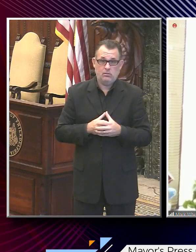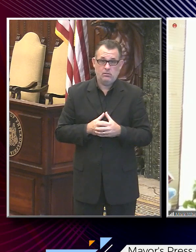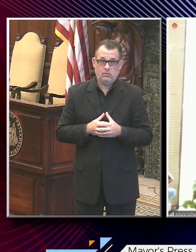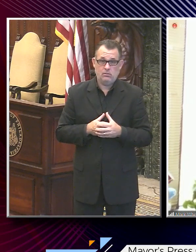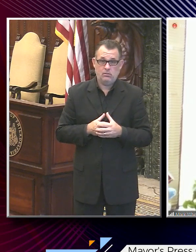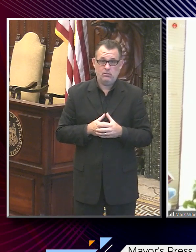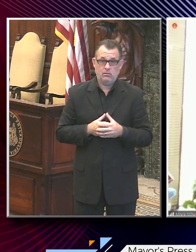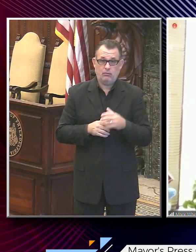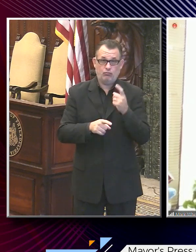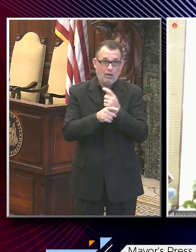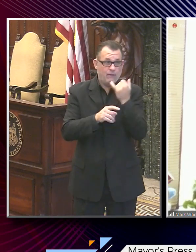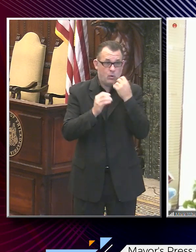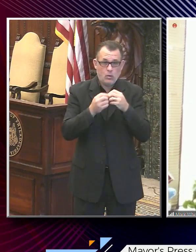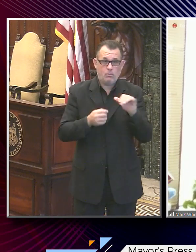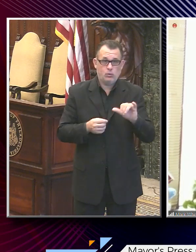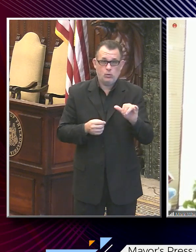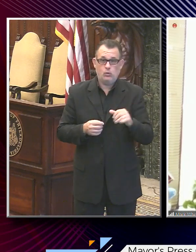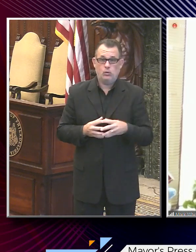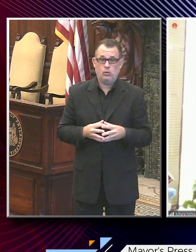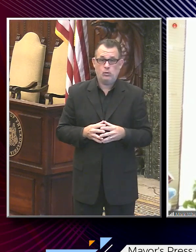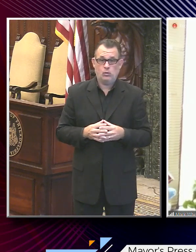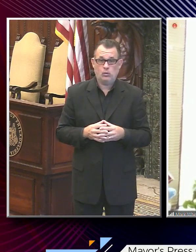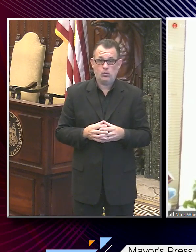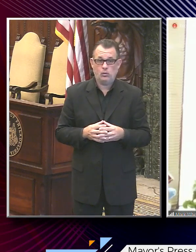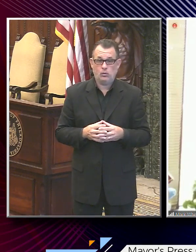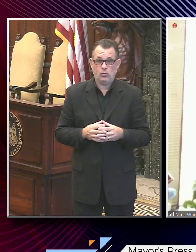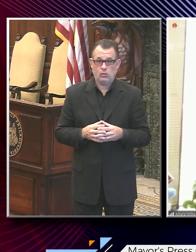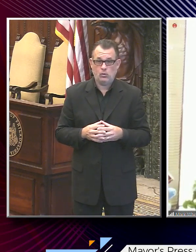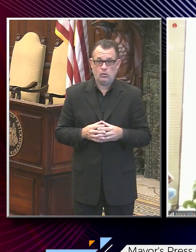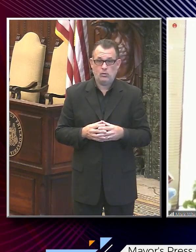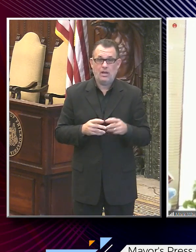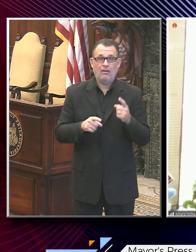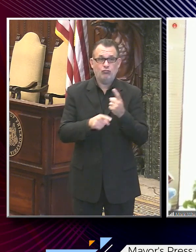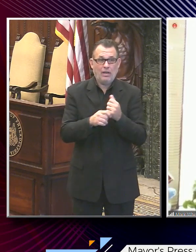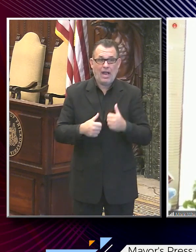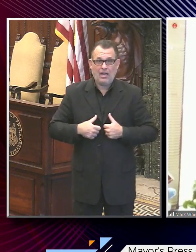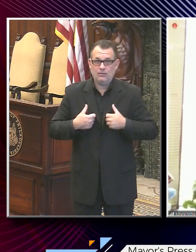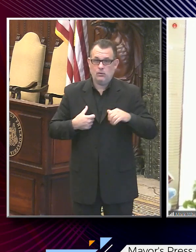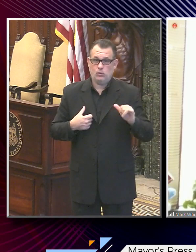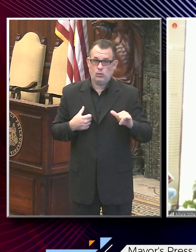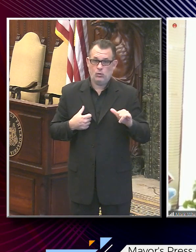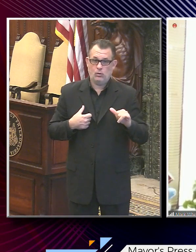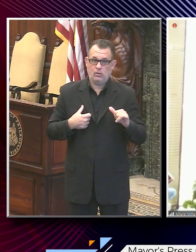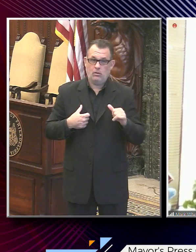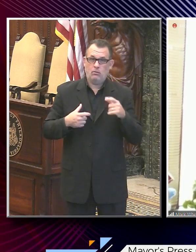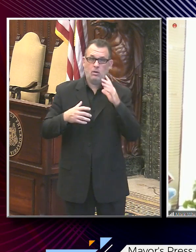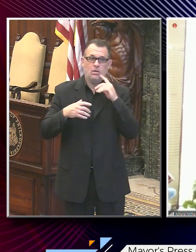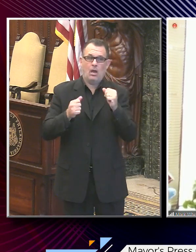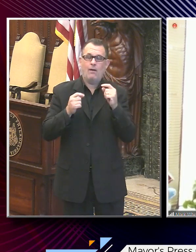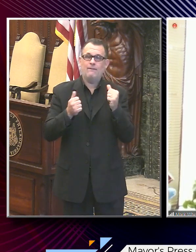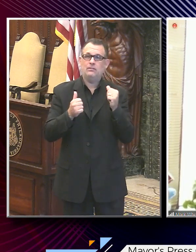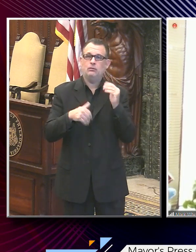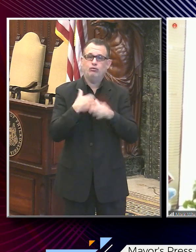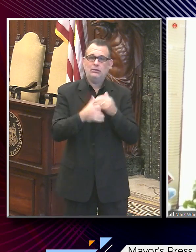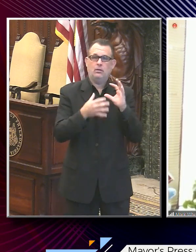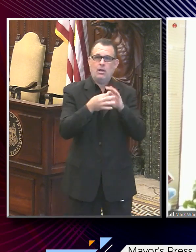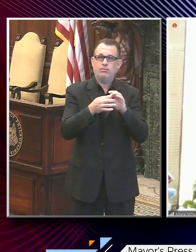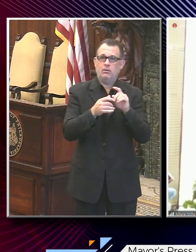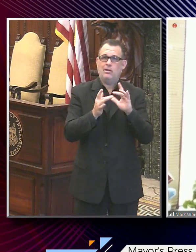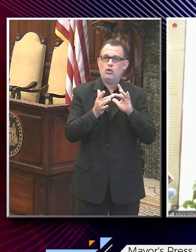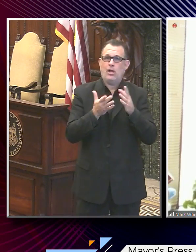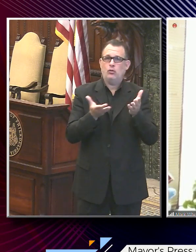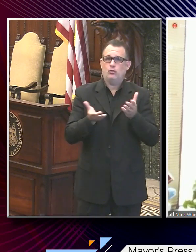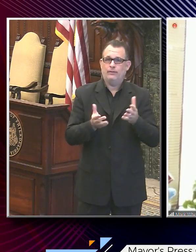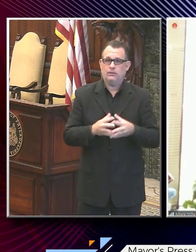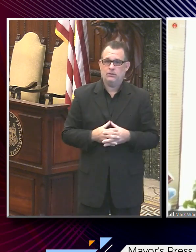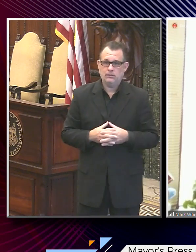numbers and mailing addresses. And this will also help facilitate the connection to the internet services. If families